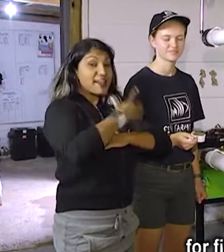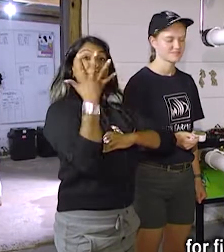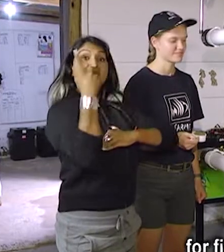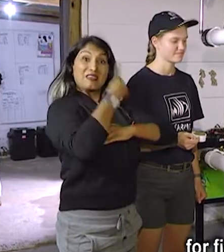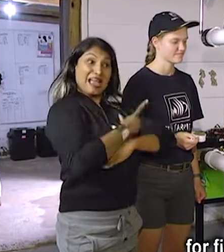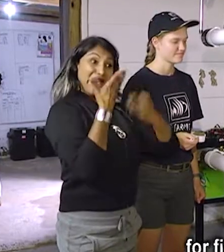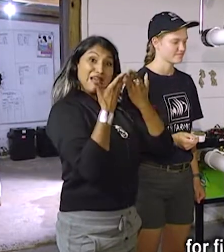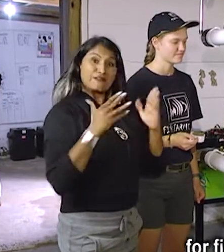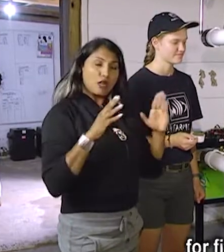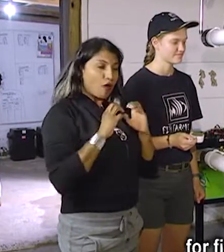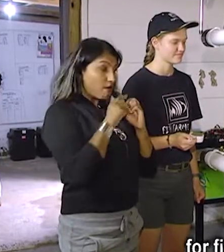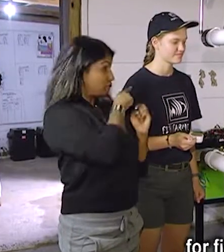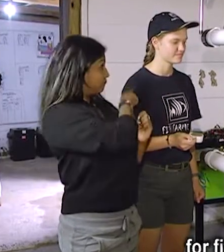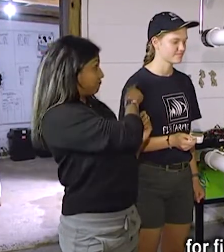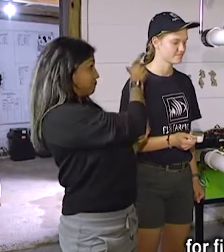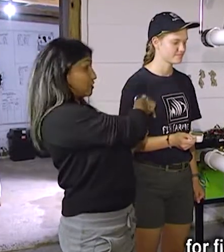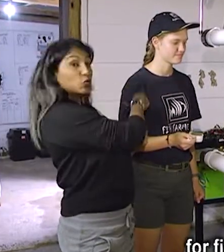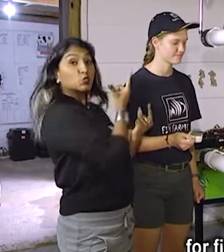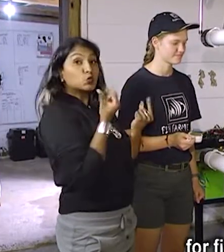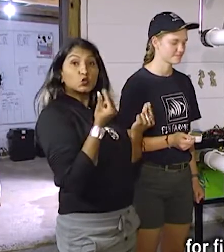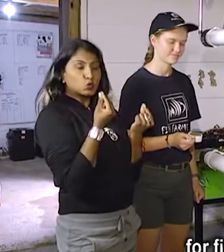until they hatch.